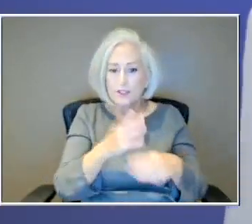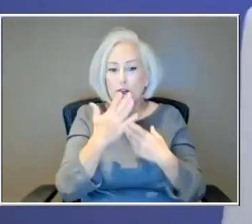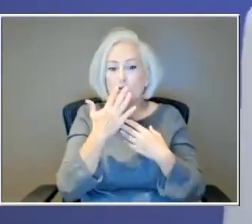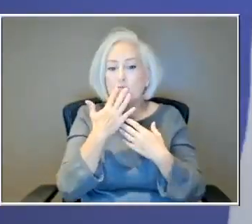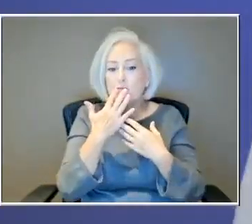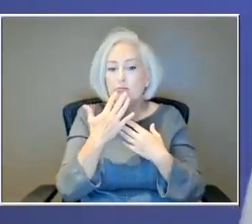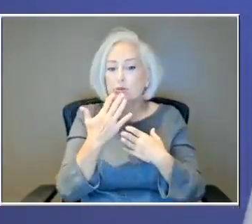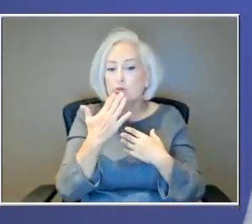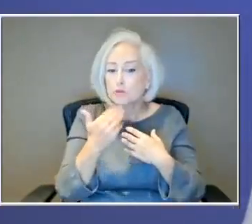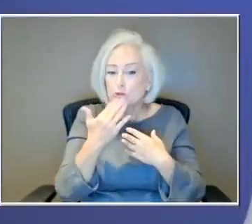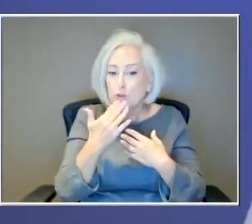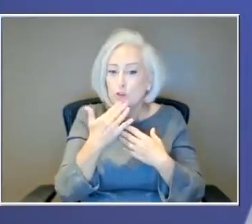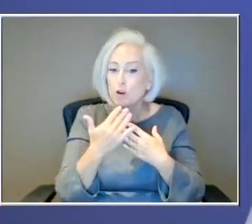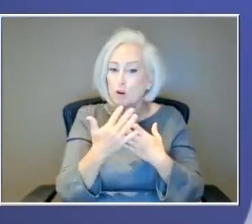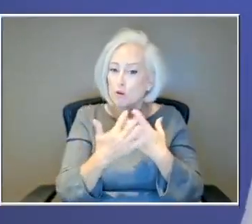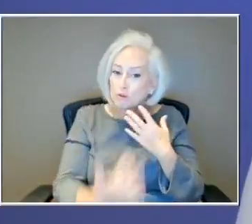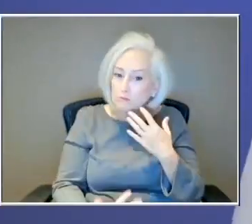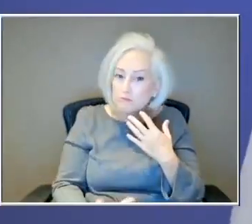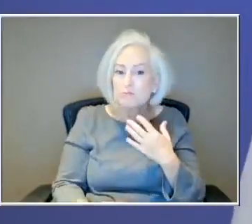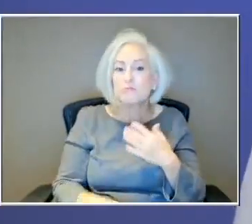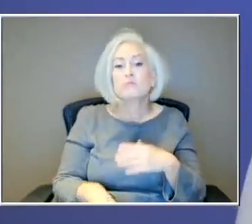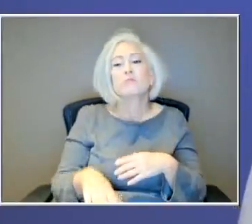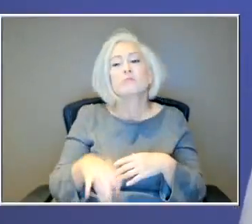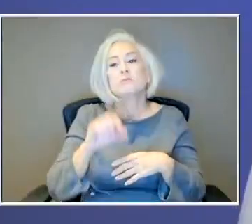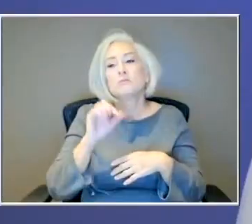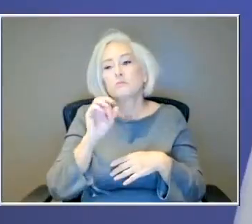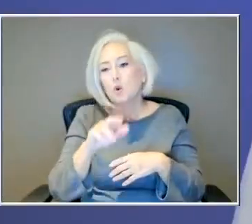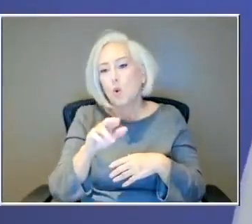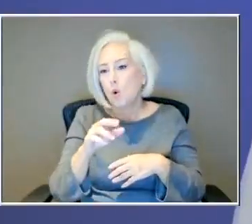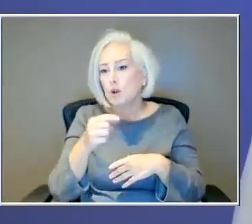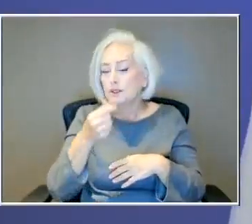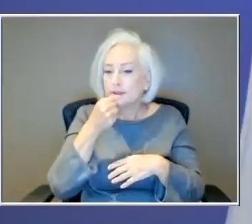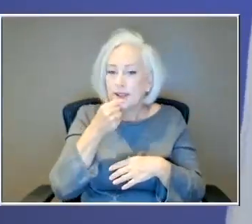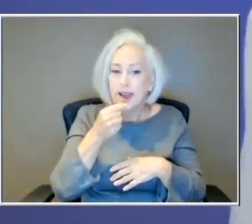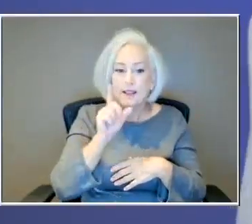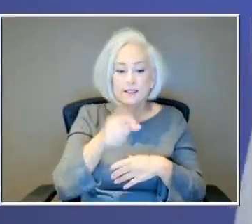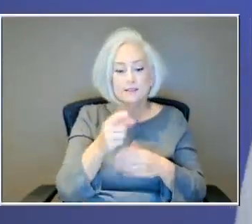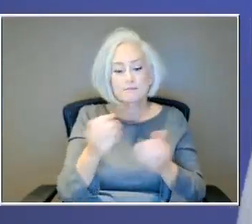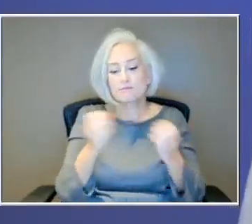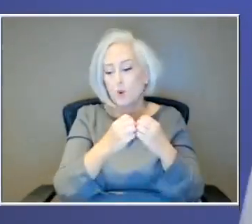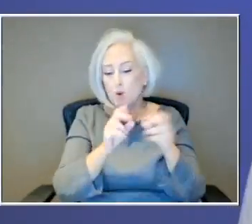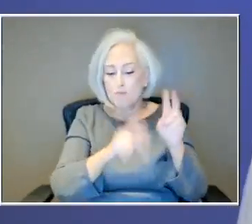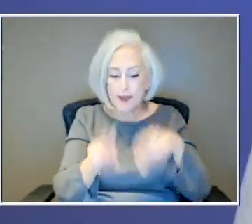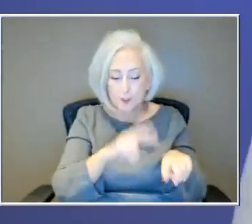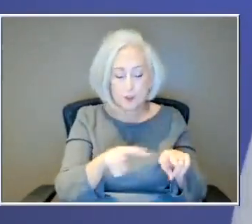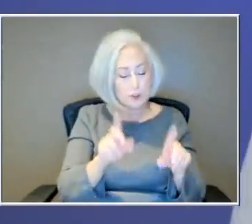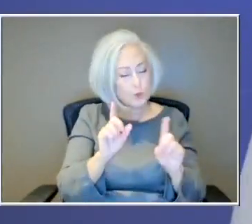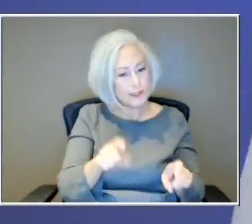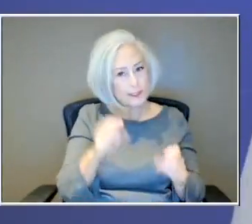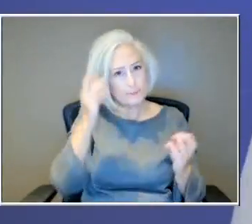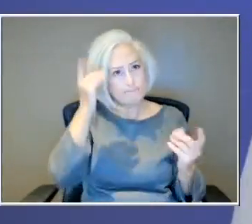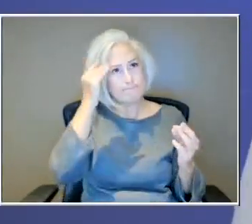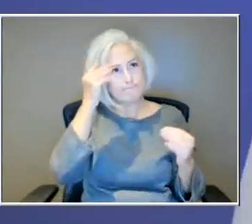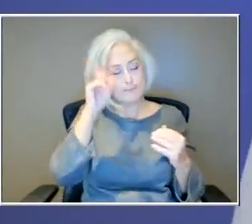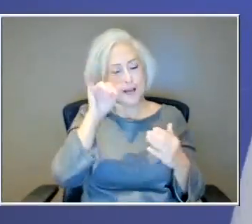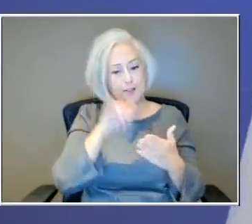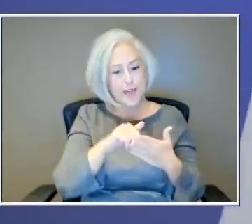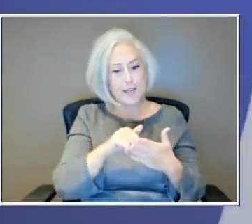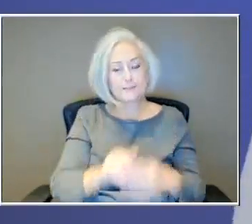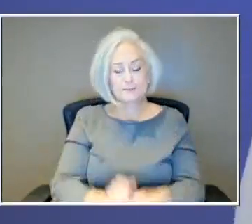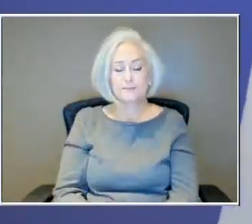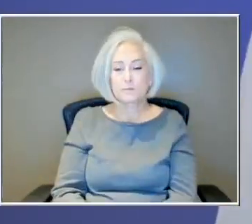keep that up. They might need some snacks, they might need additional monitoring, and so we just have a couple other considerations as well on top of